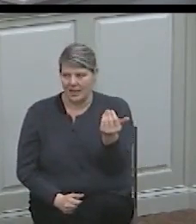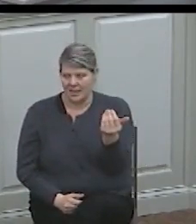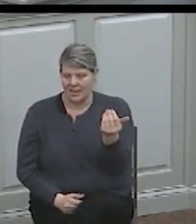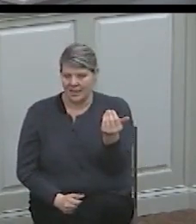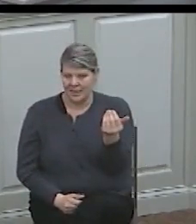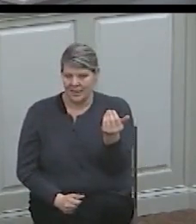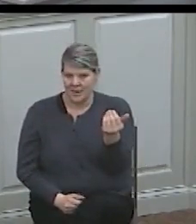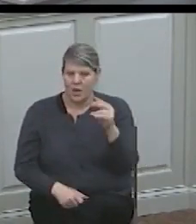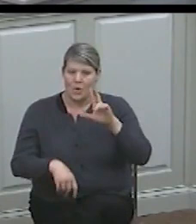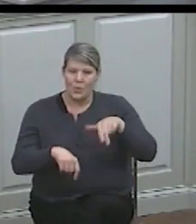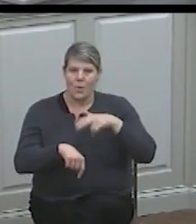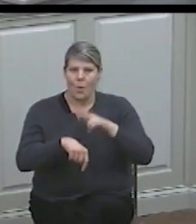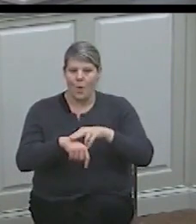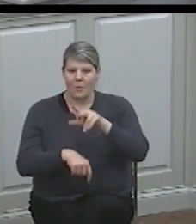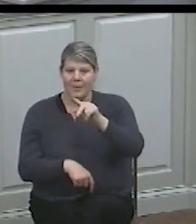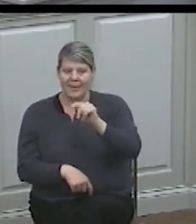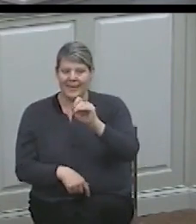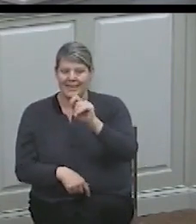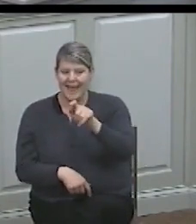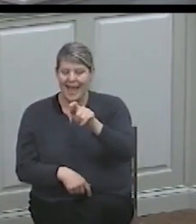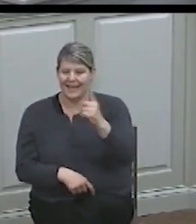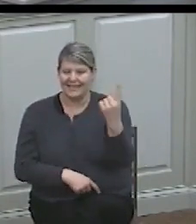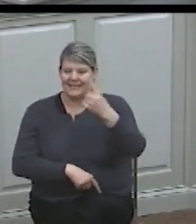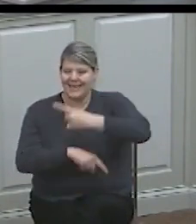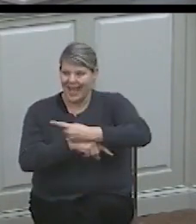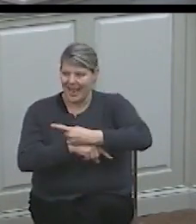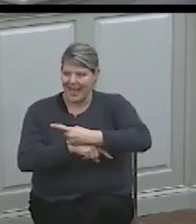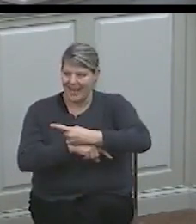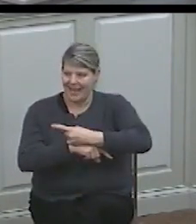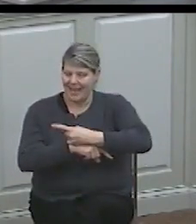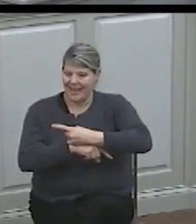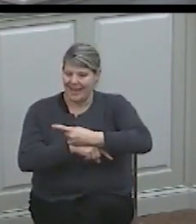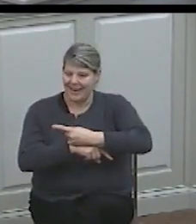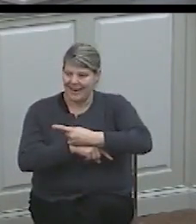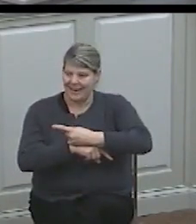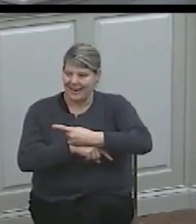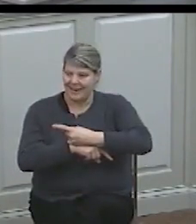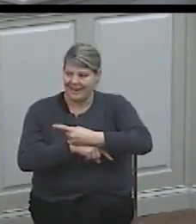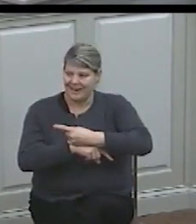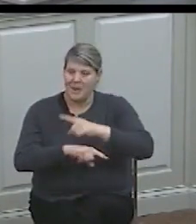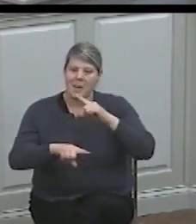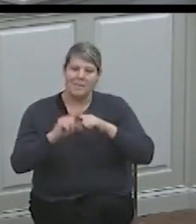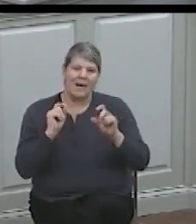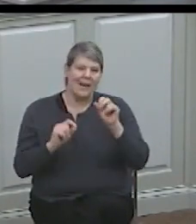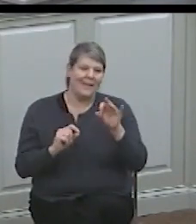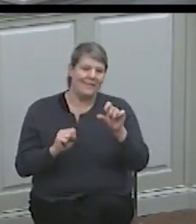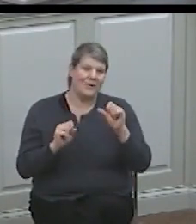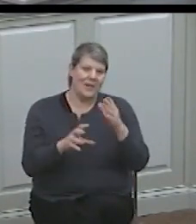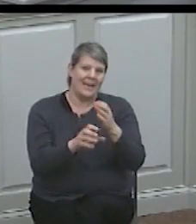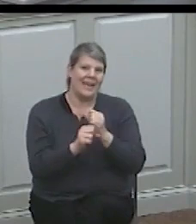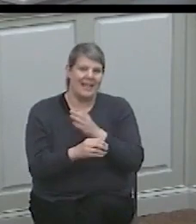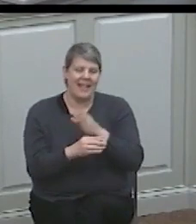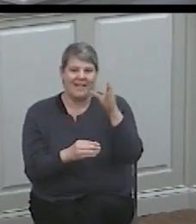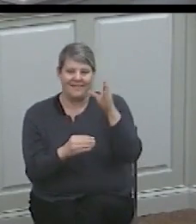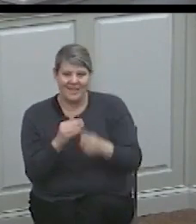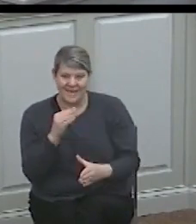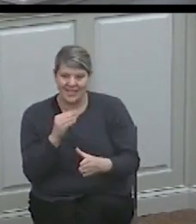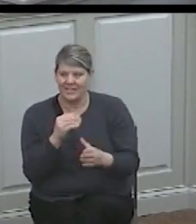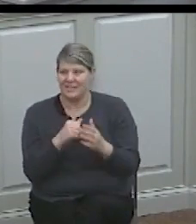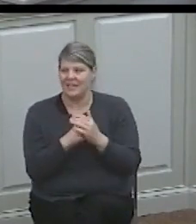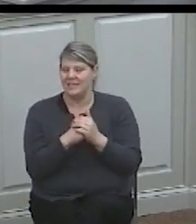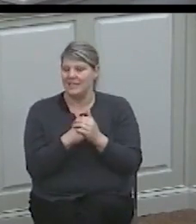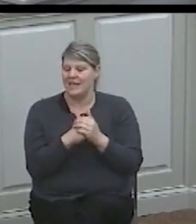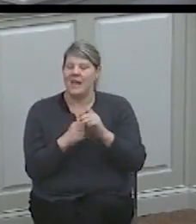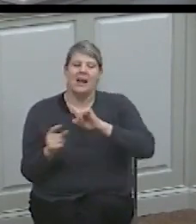usually tax day, but you get until the 17th this year to get them done, so don't use that as an excuse for staying home. So come out, Danville High School,